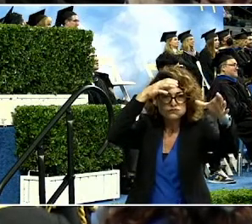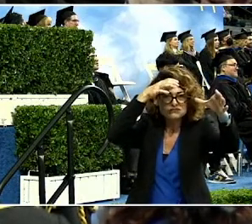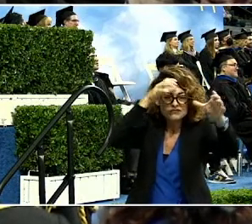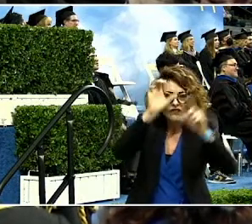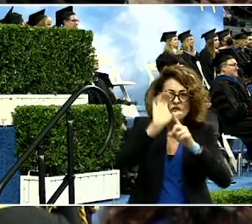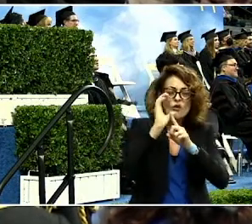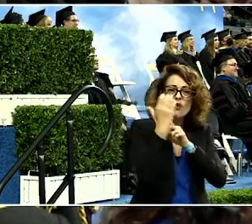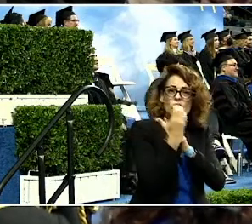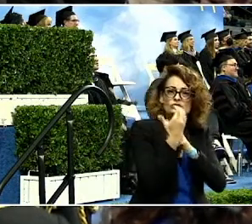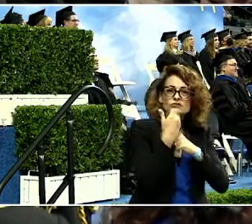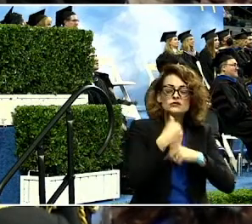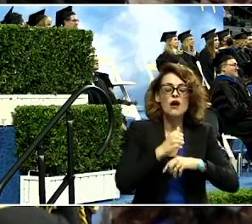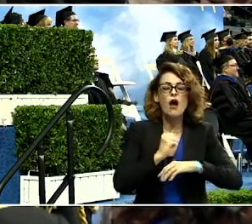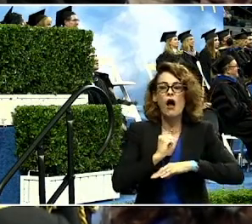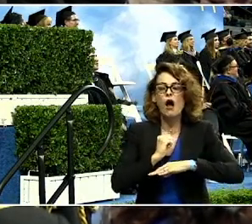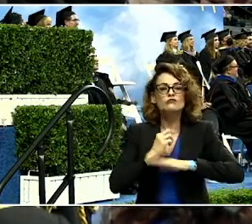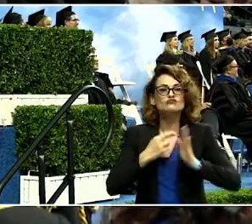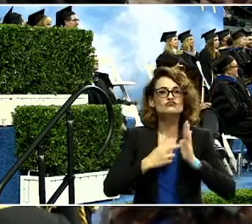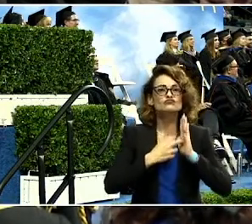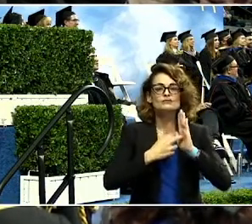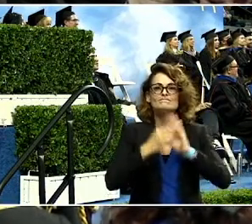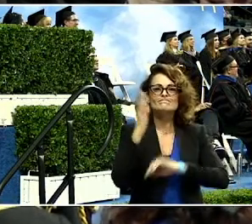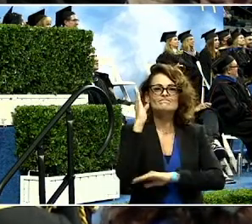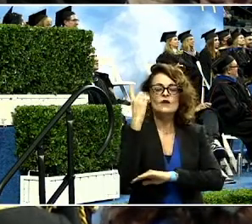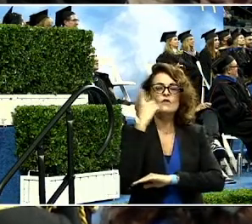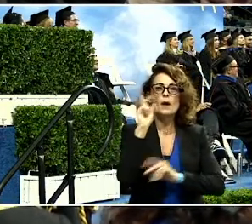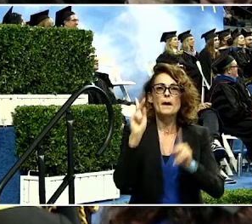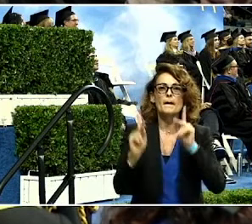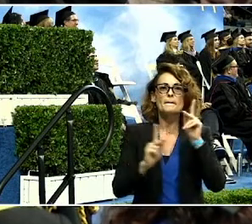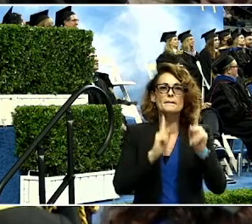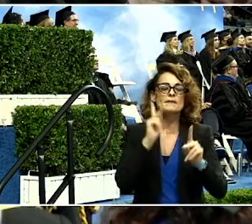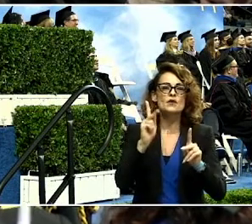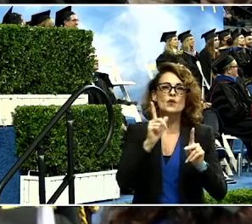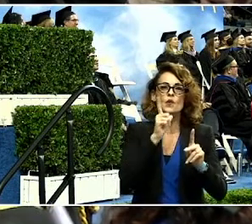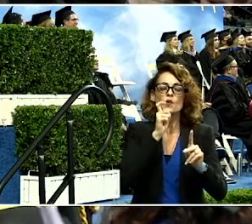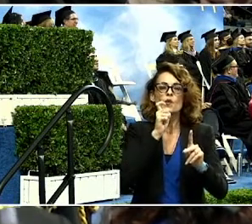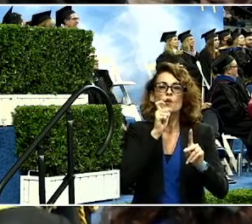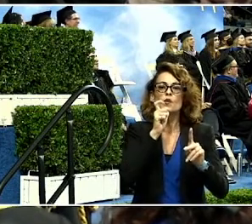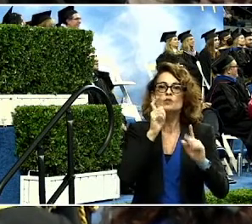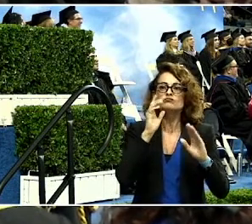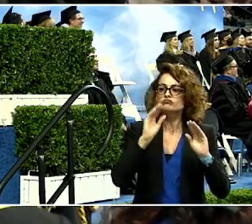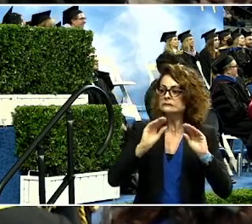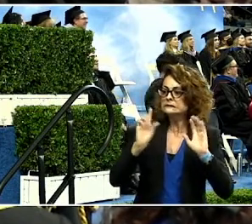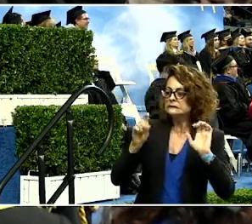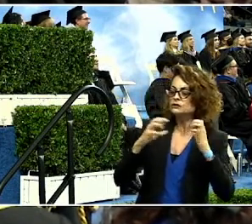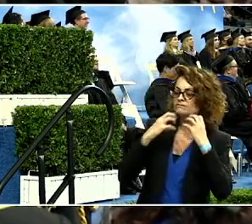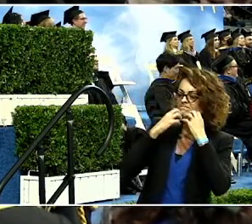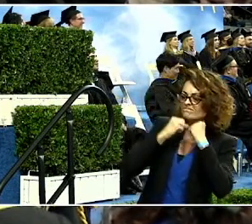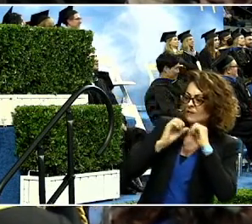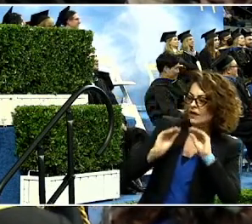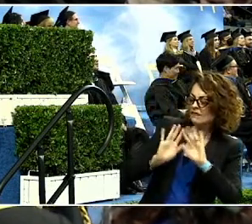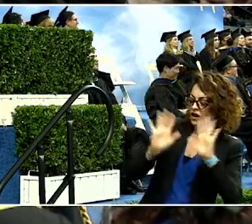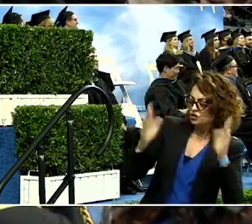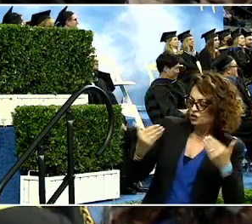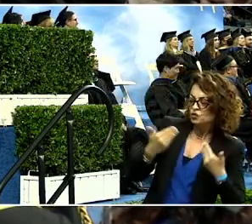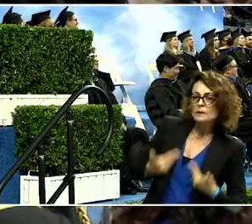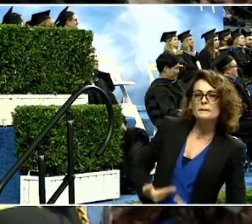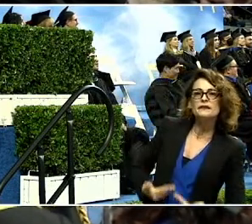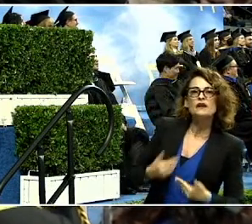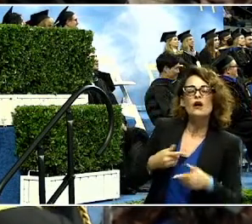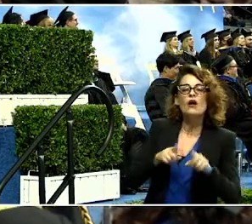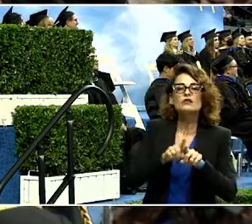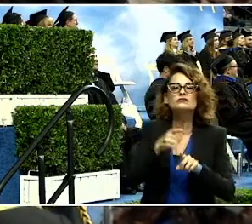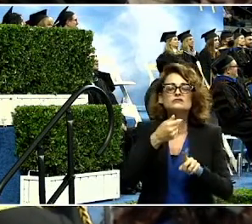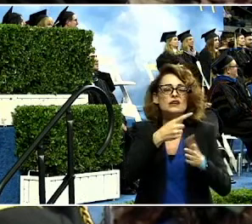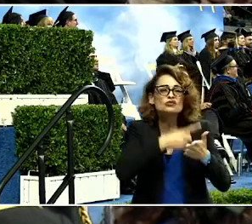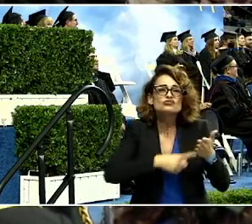and spokespeople for the commitments held most clear and dear by human beings. And I know also you are critics,